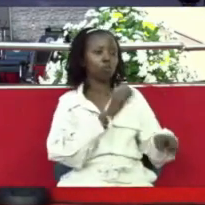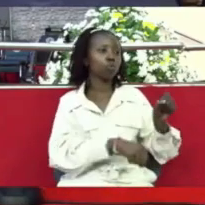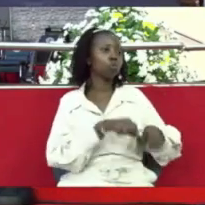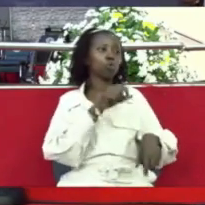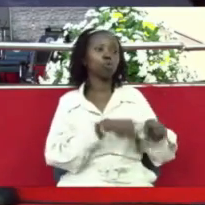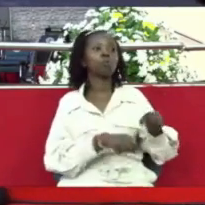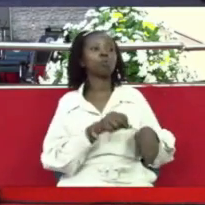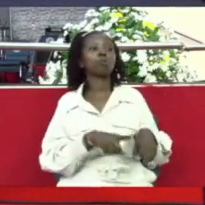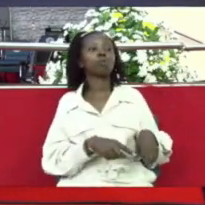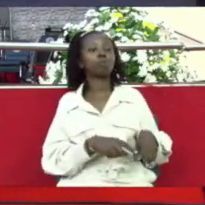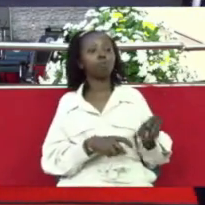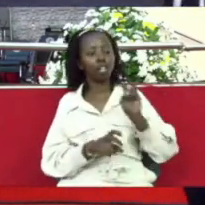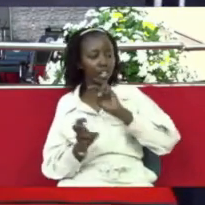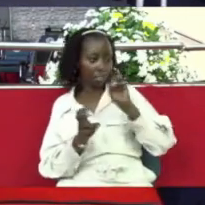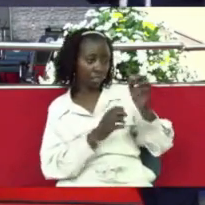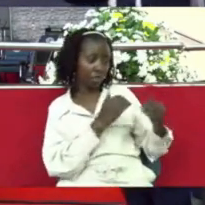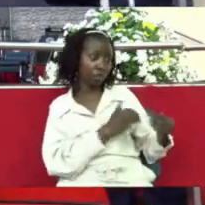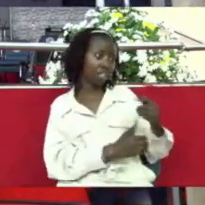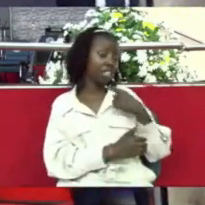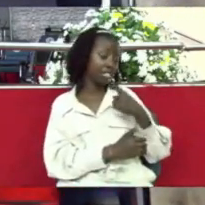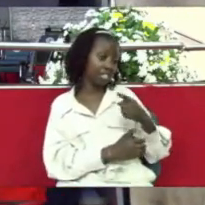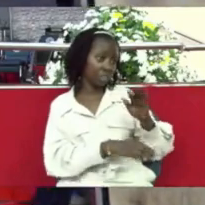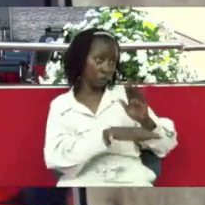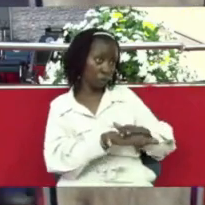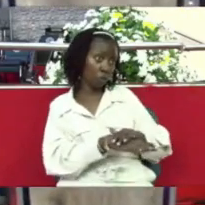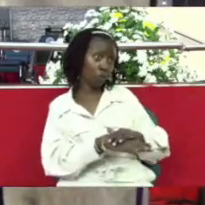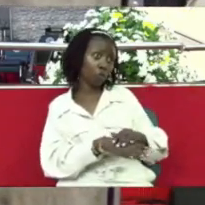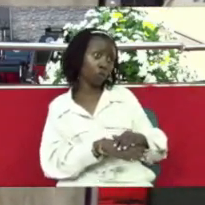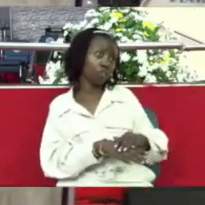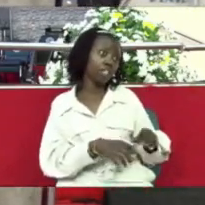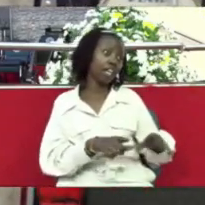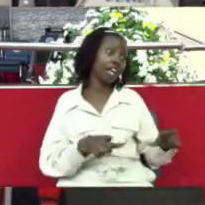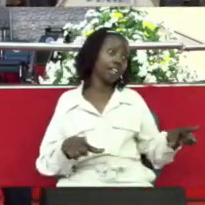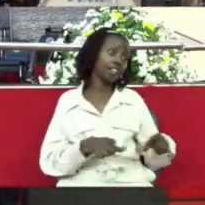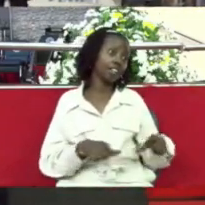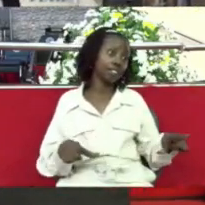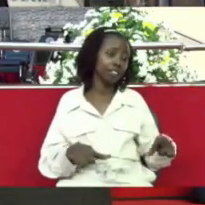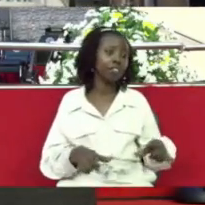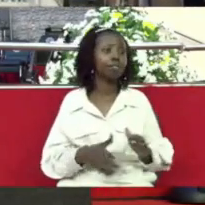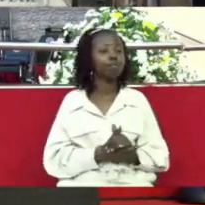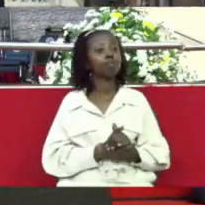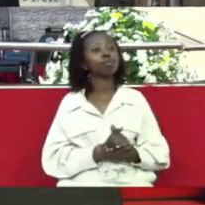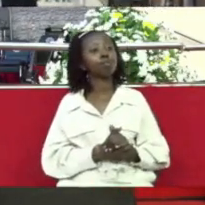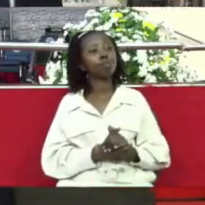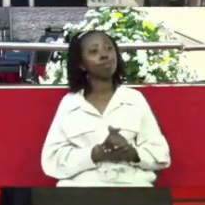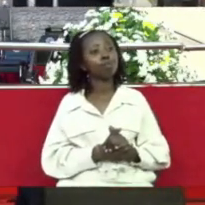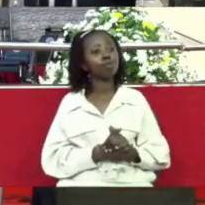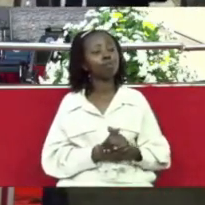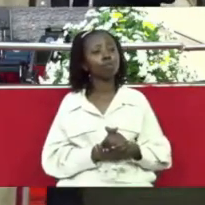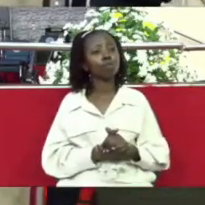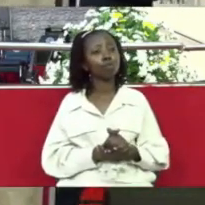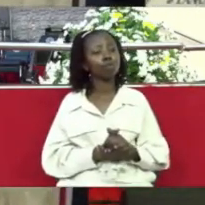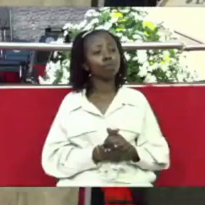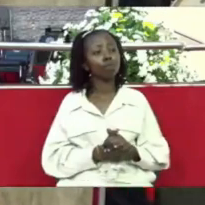Turn to your neighbor, this is good ground. Now say this to your other neighbor because he does